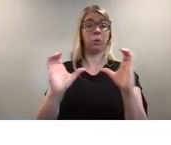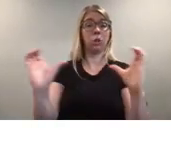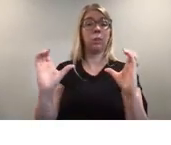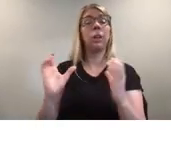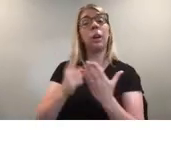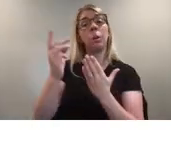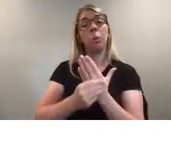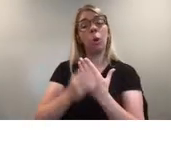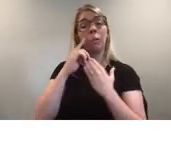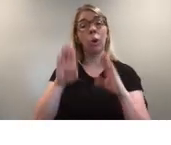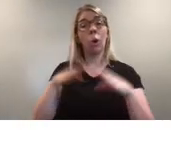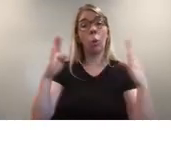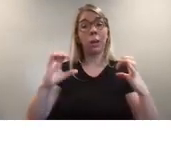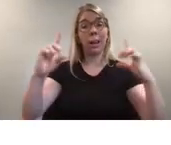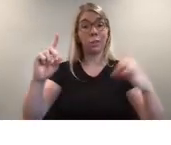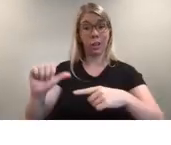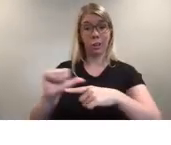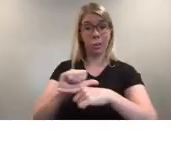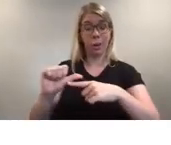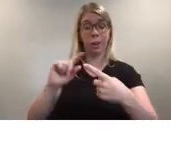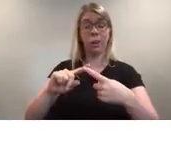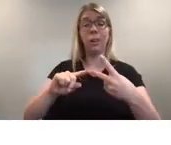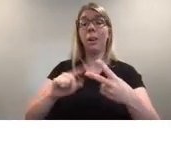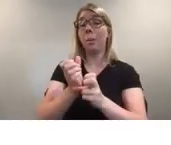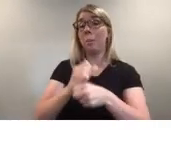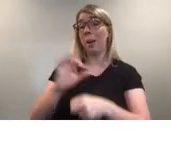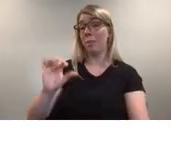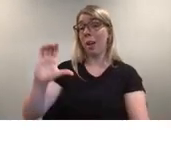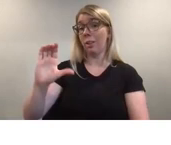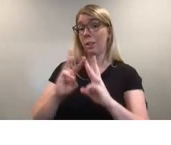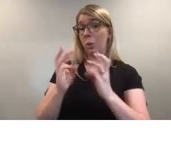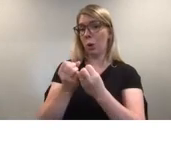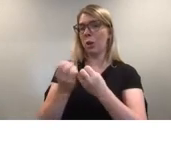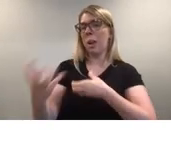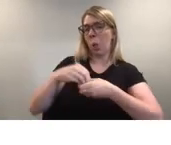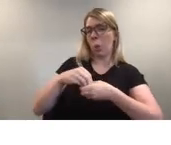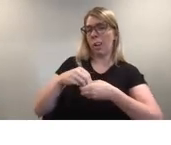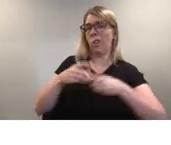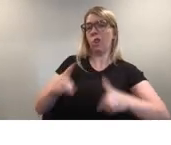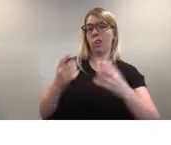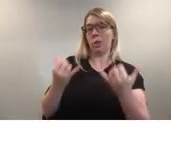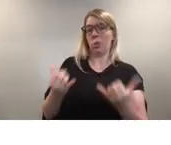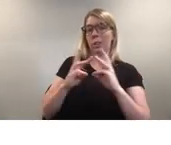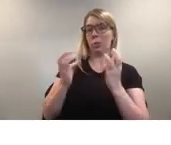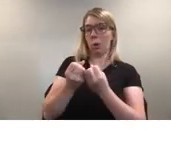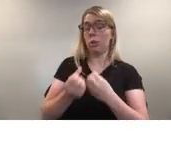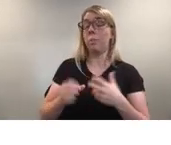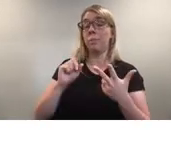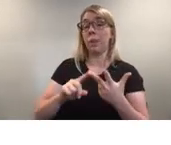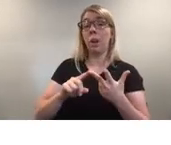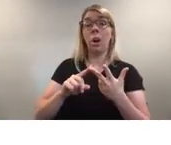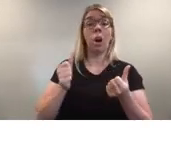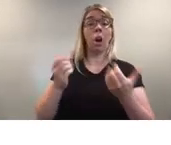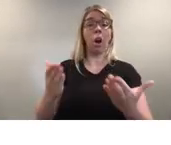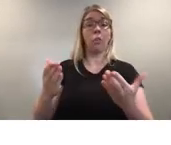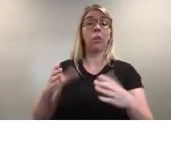educational practices. We created a faculty workshop, which is encompassed today within this workshop. And we also offered open pedagogy